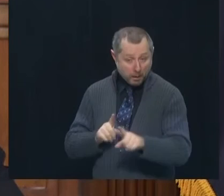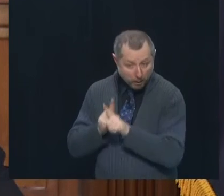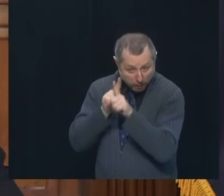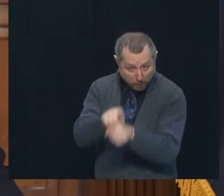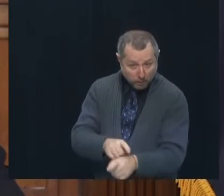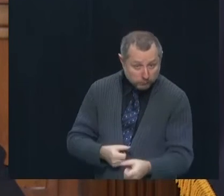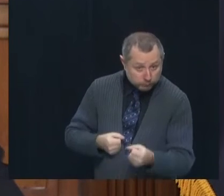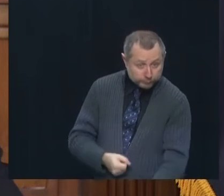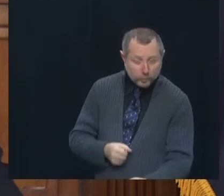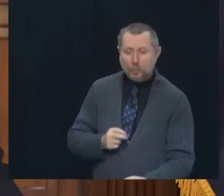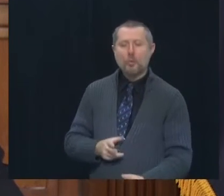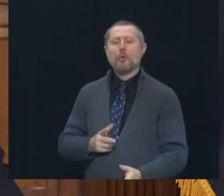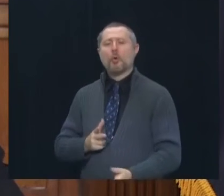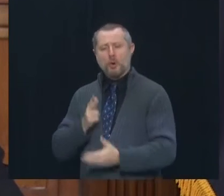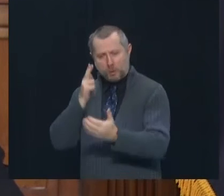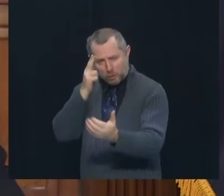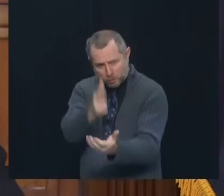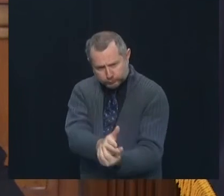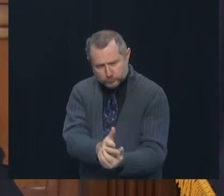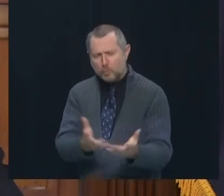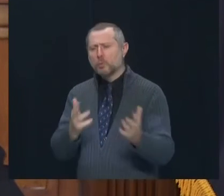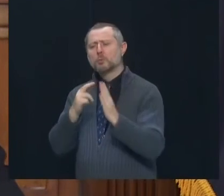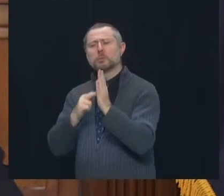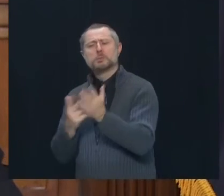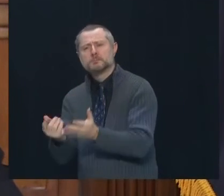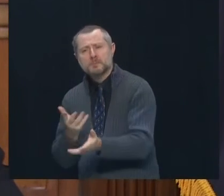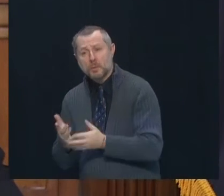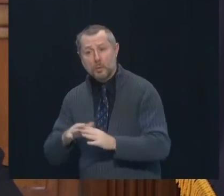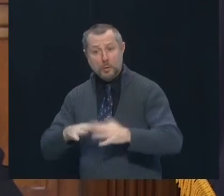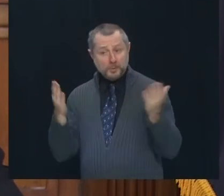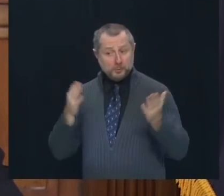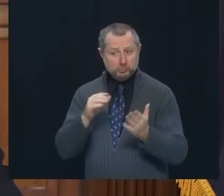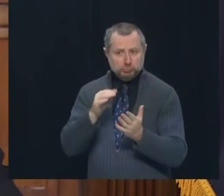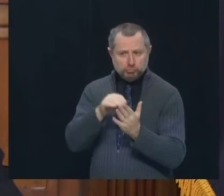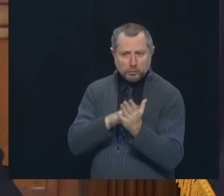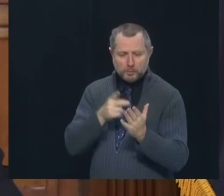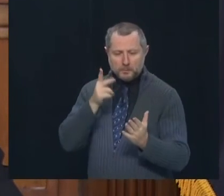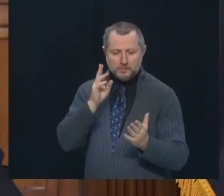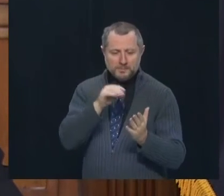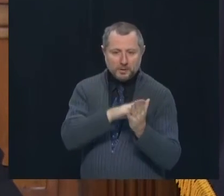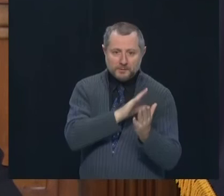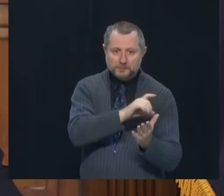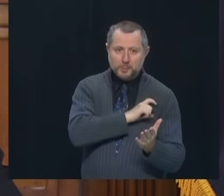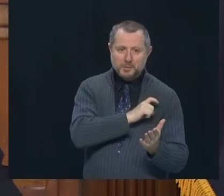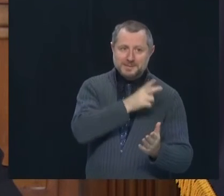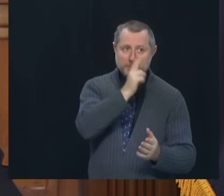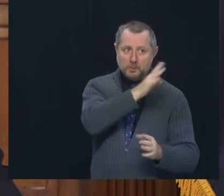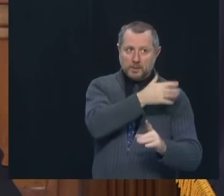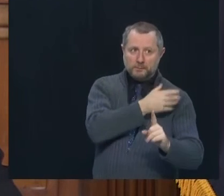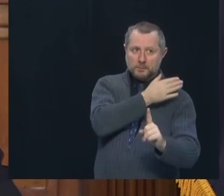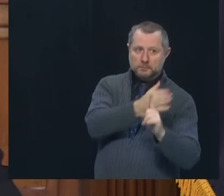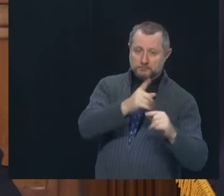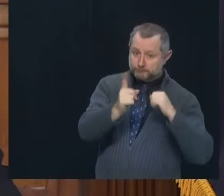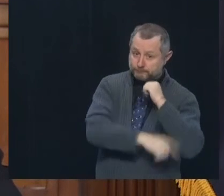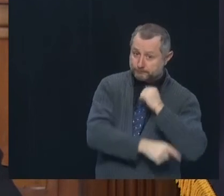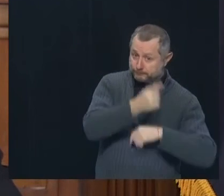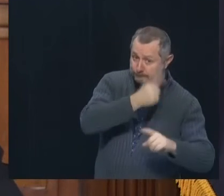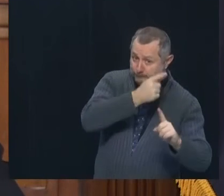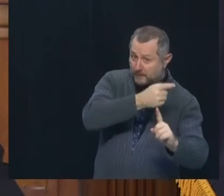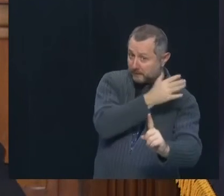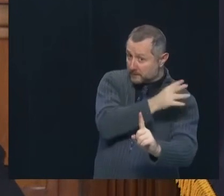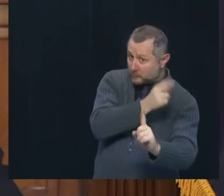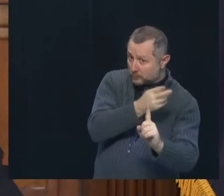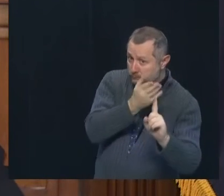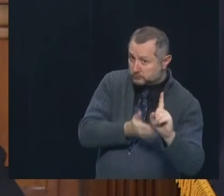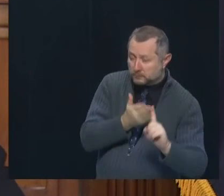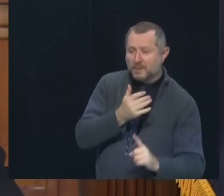want? What is the process that you think a police officer who is accused of doing something